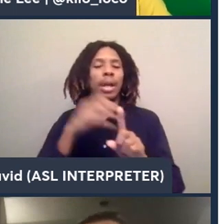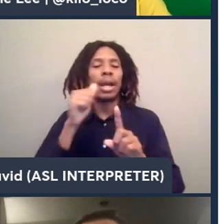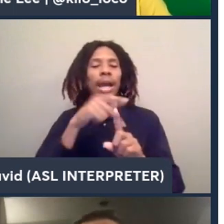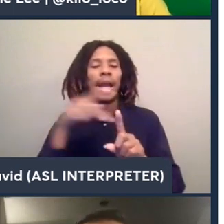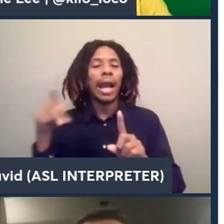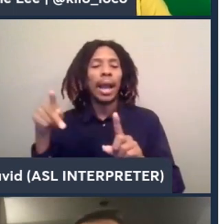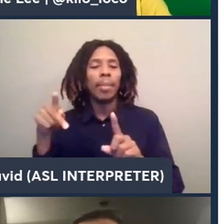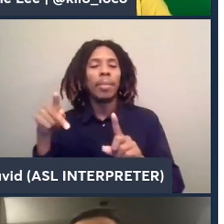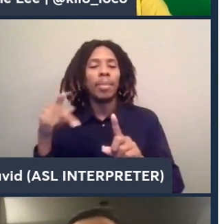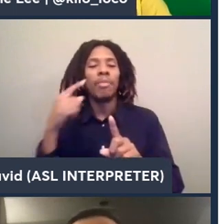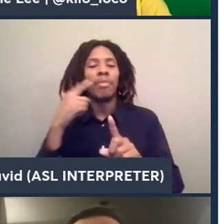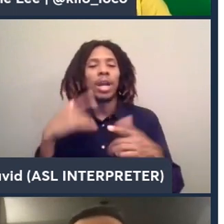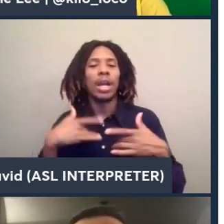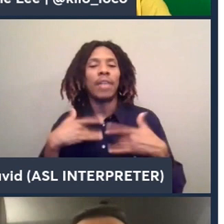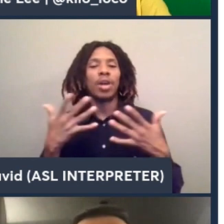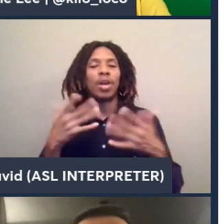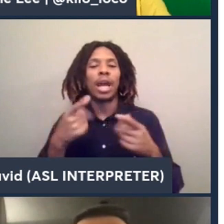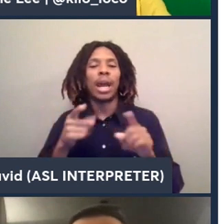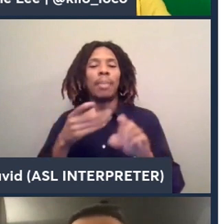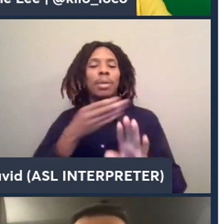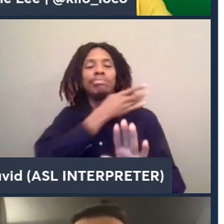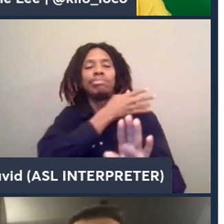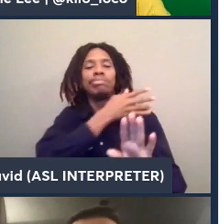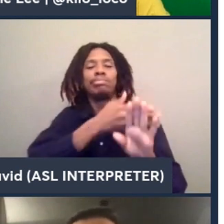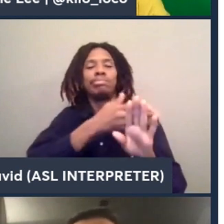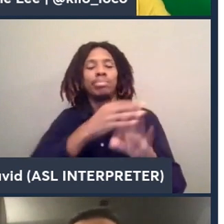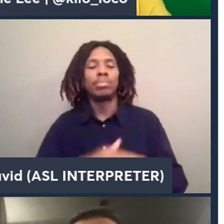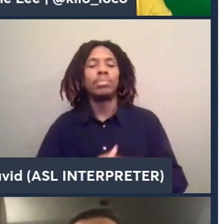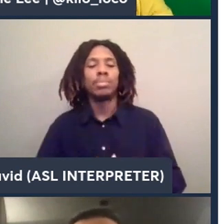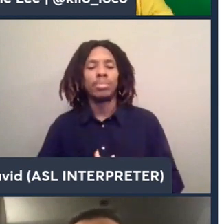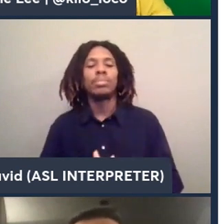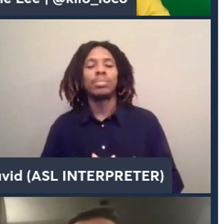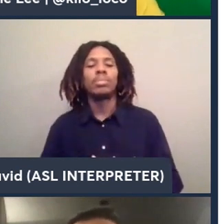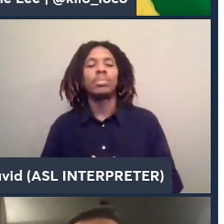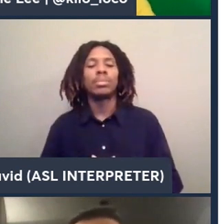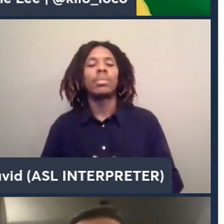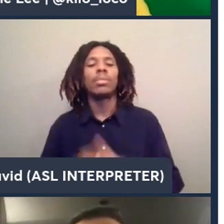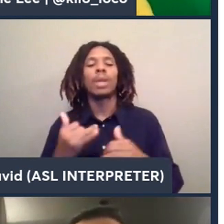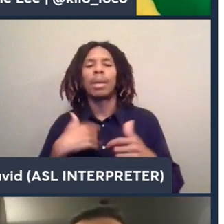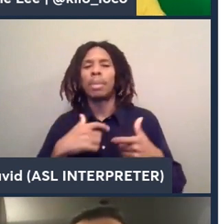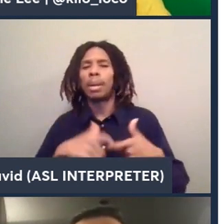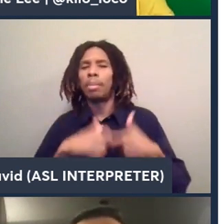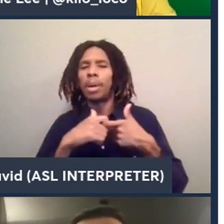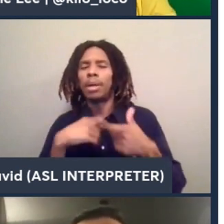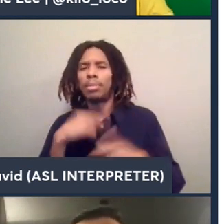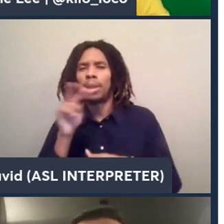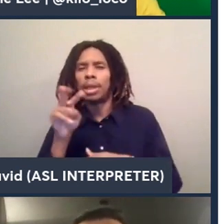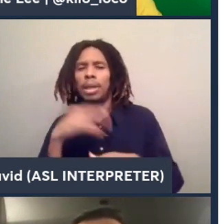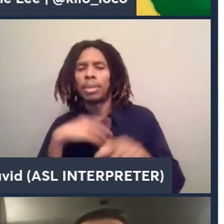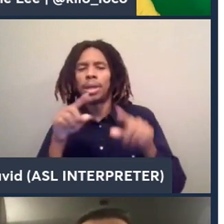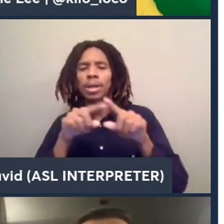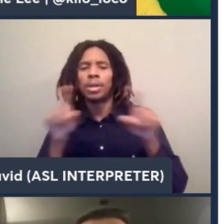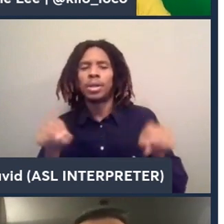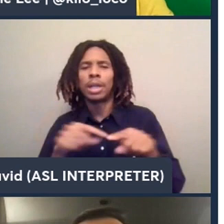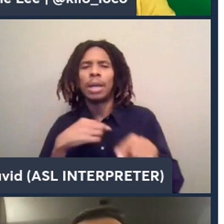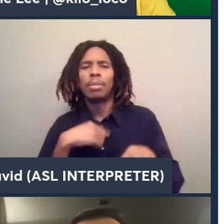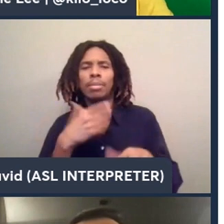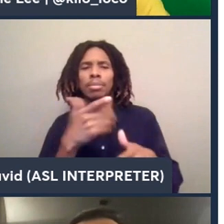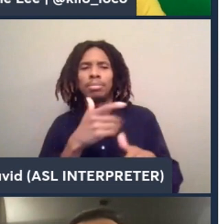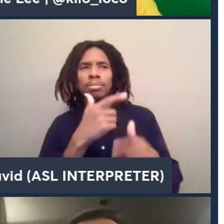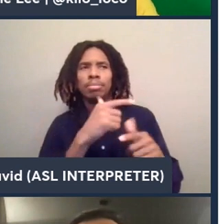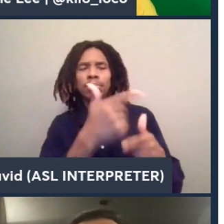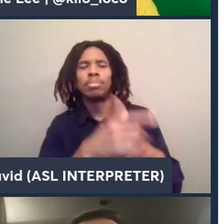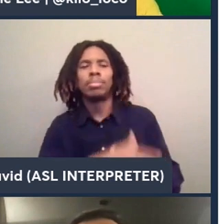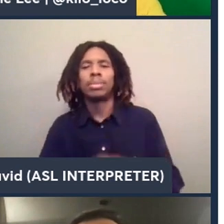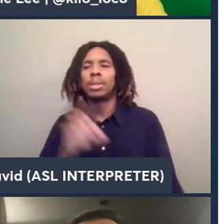are for events that happened in the past. So I'm going to pause. I'm staring at my screen. Yeah. I'm going to ask you a question. No,